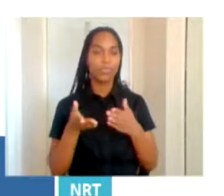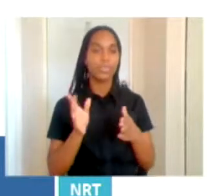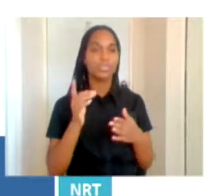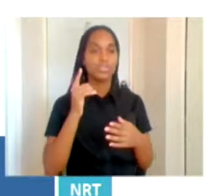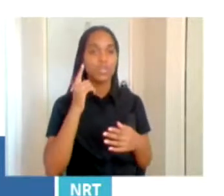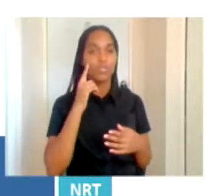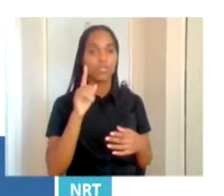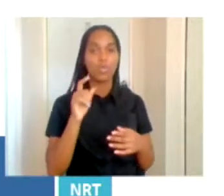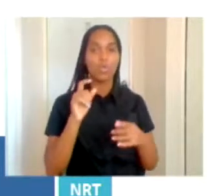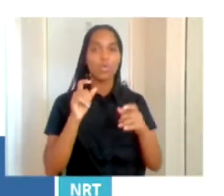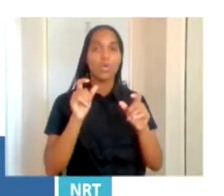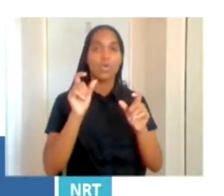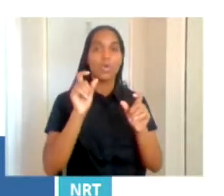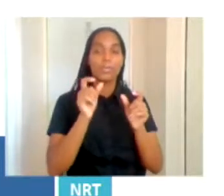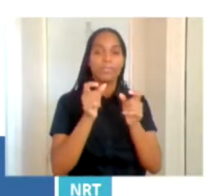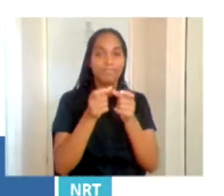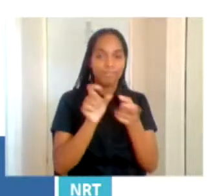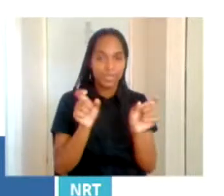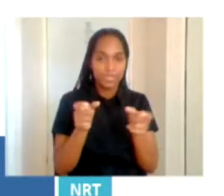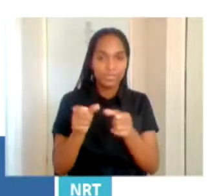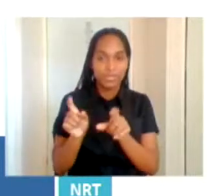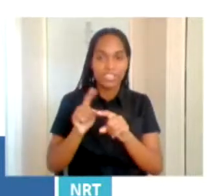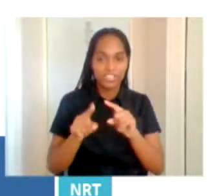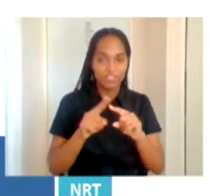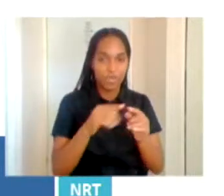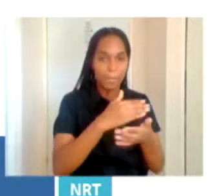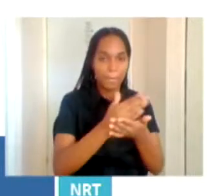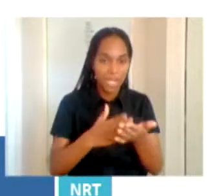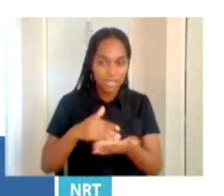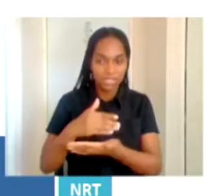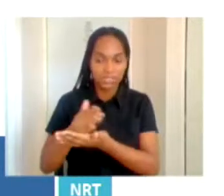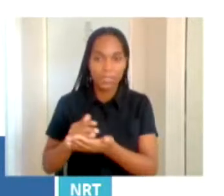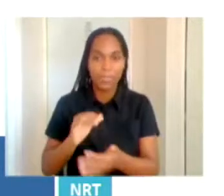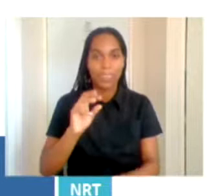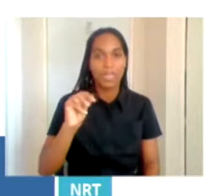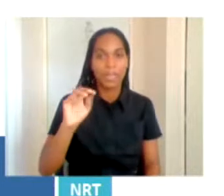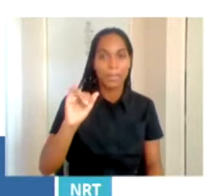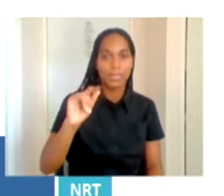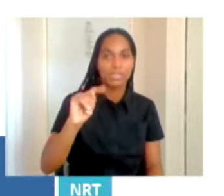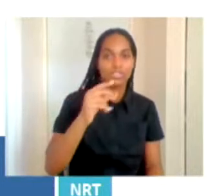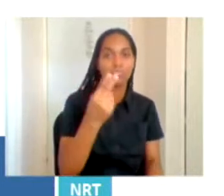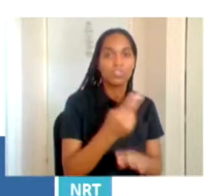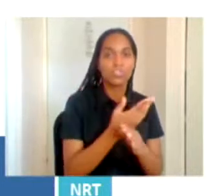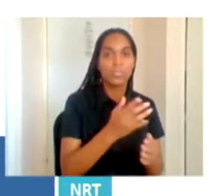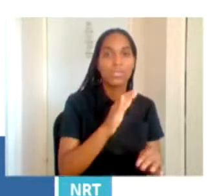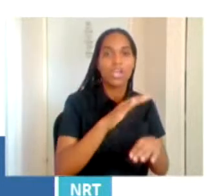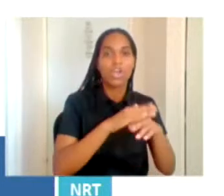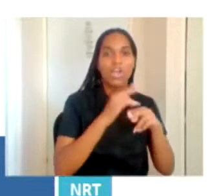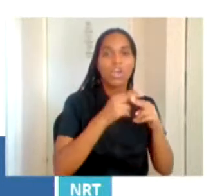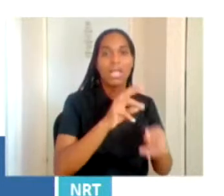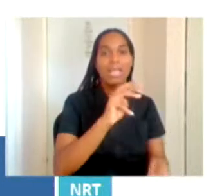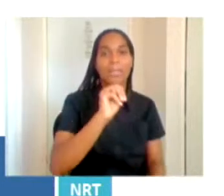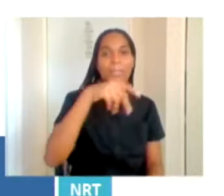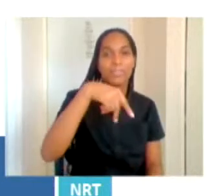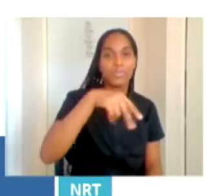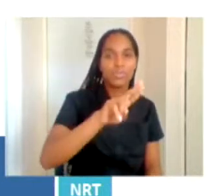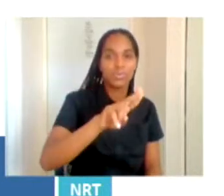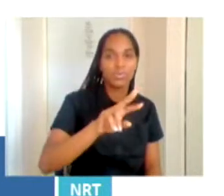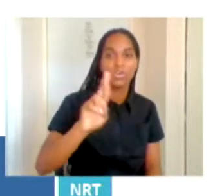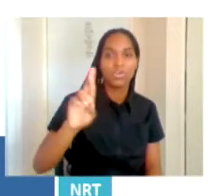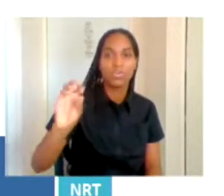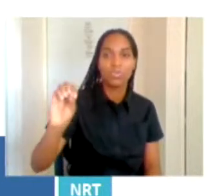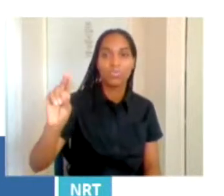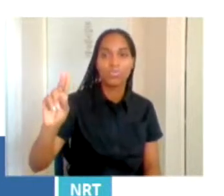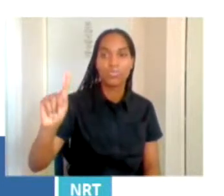into multiple parts. Which MMT use something called MPU. and route is relying on